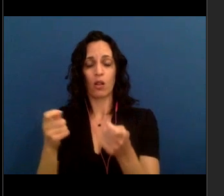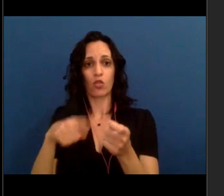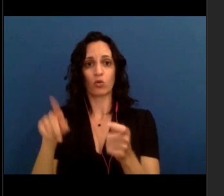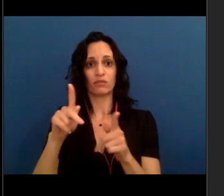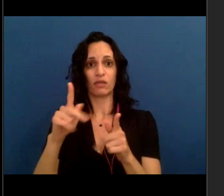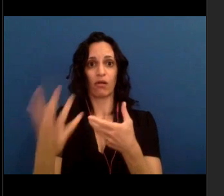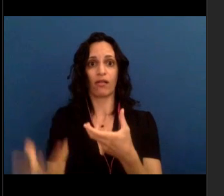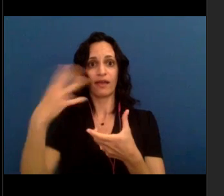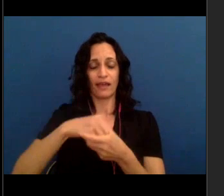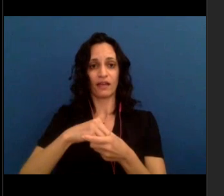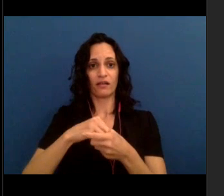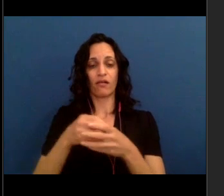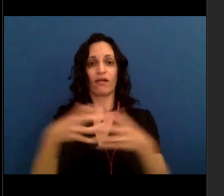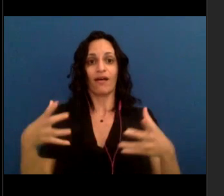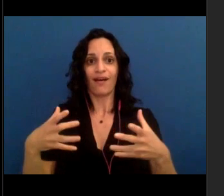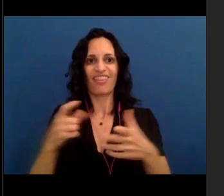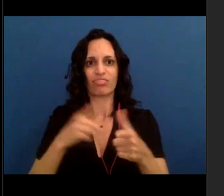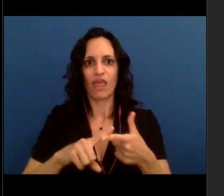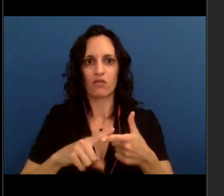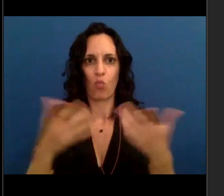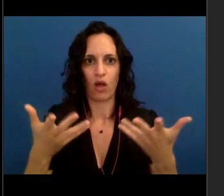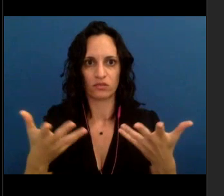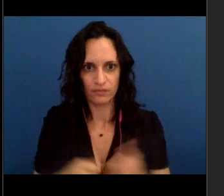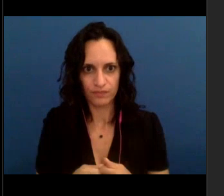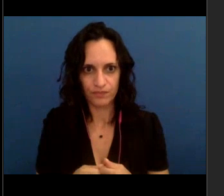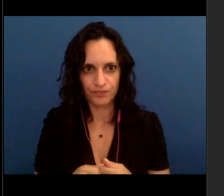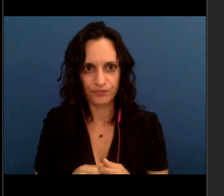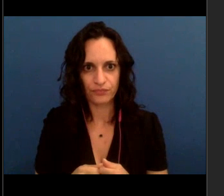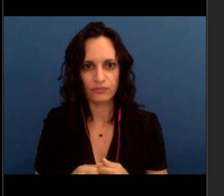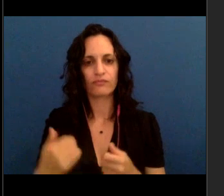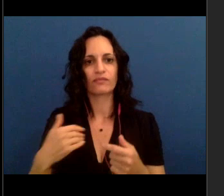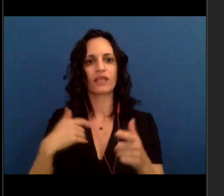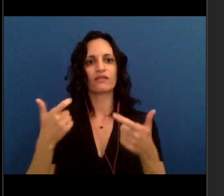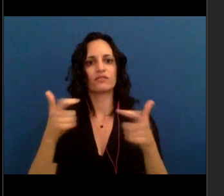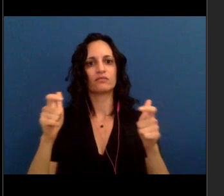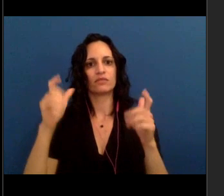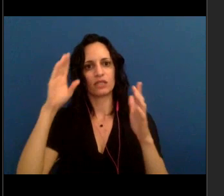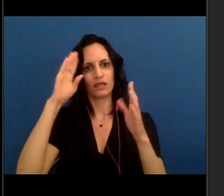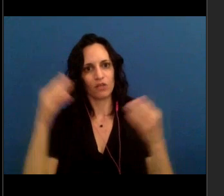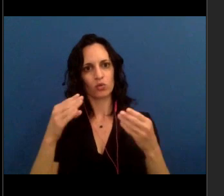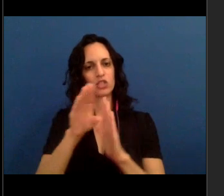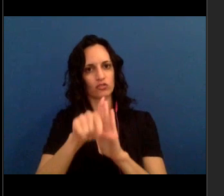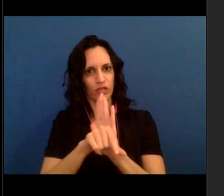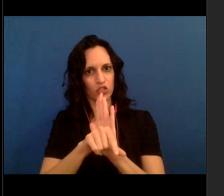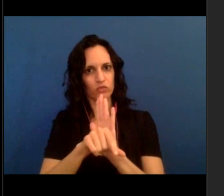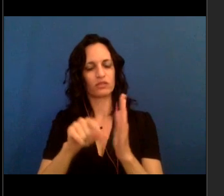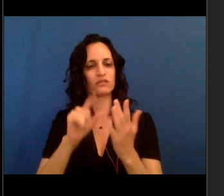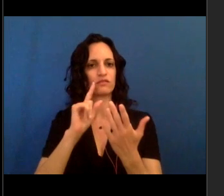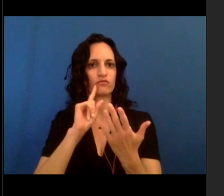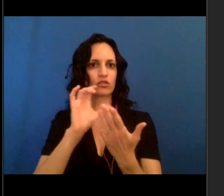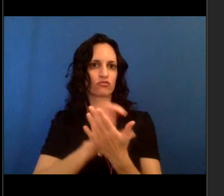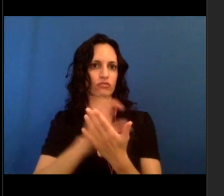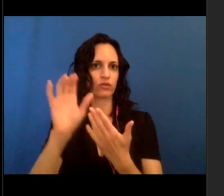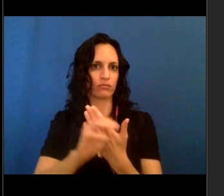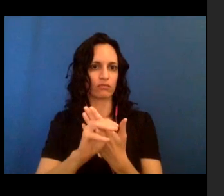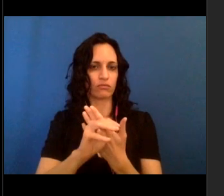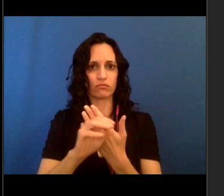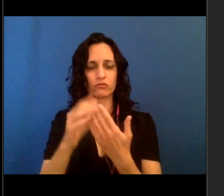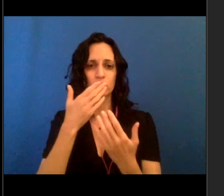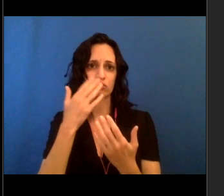And there's a major undergraduate focus in curriculum initiatives in general, for good reason. There are no